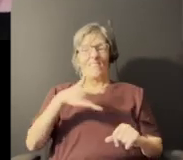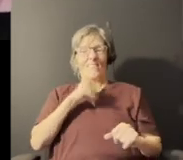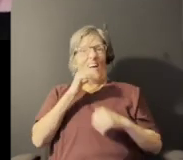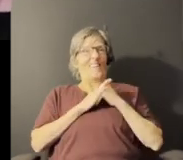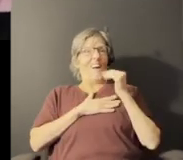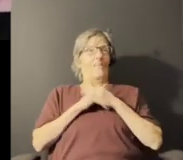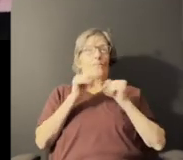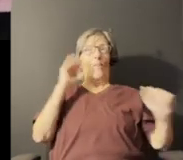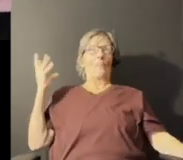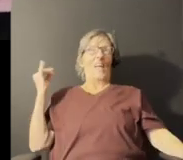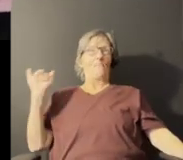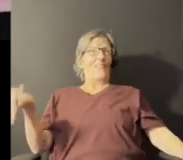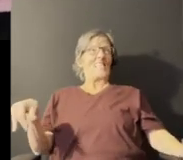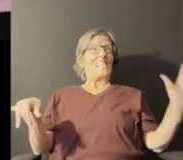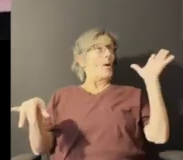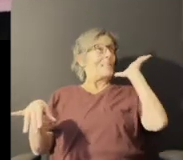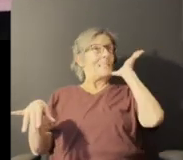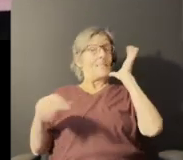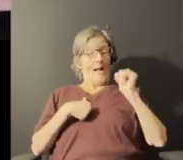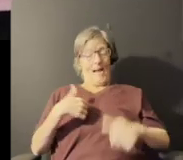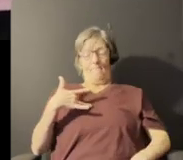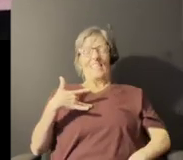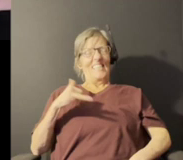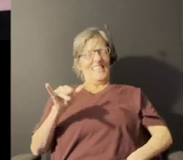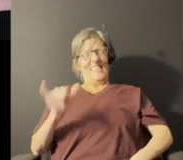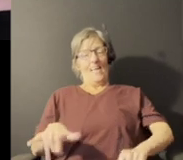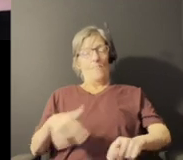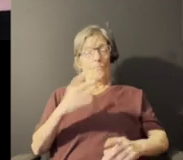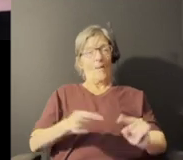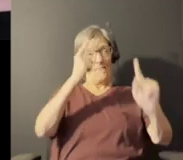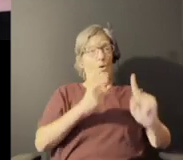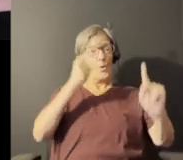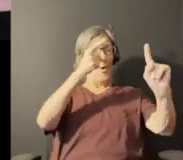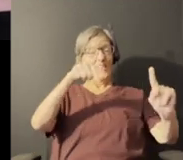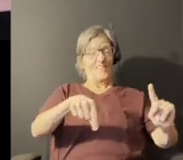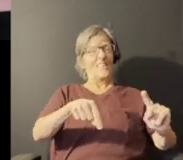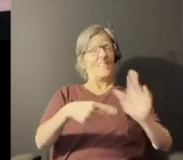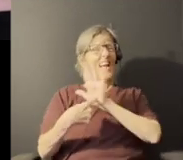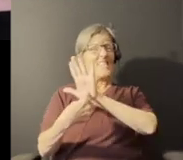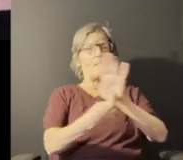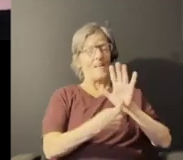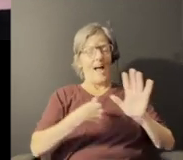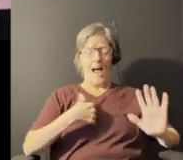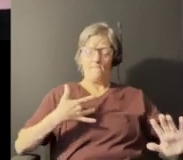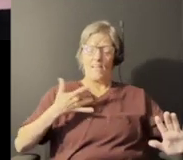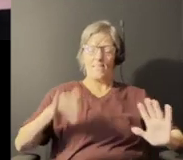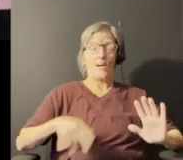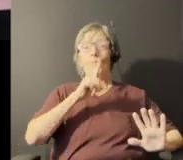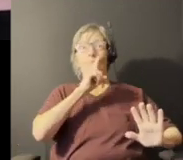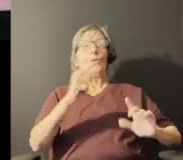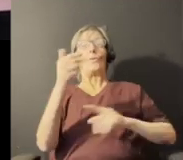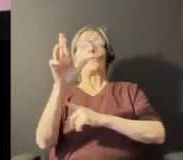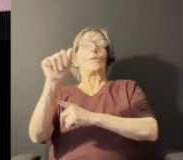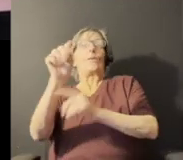really uncomfortable for people to think about. As what I feel. And that's one of the goals of this exhibit. And I feel like this